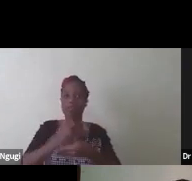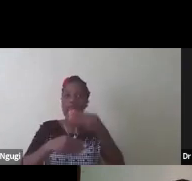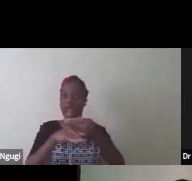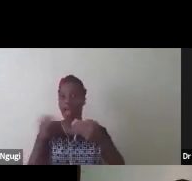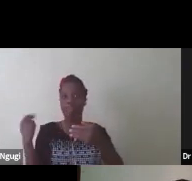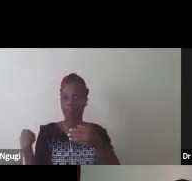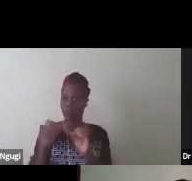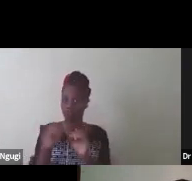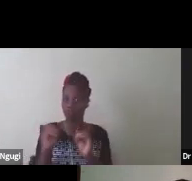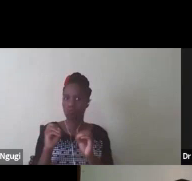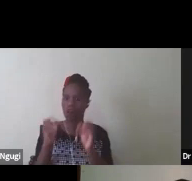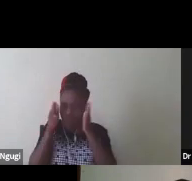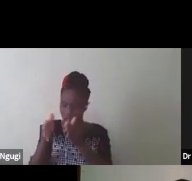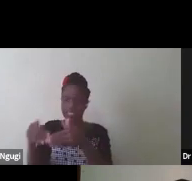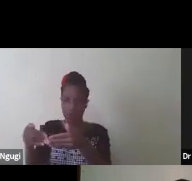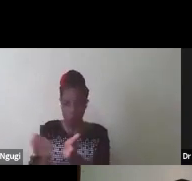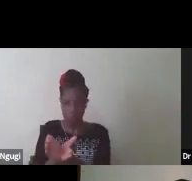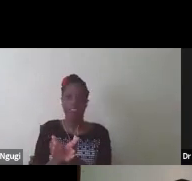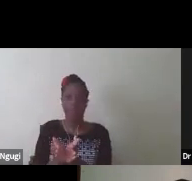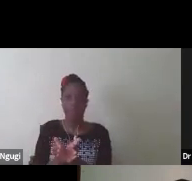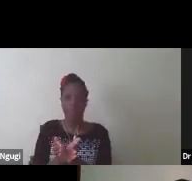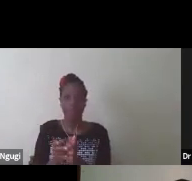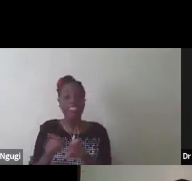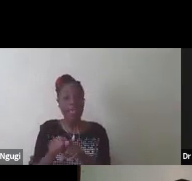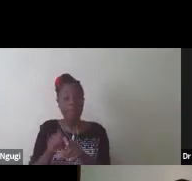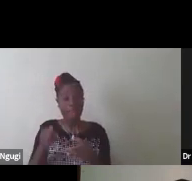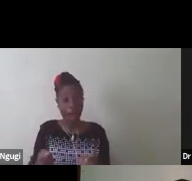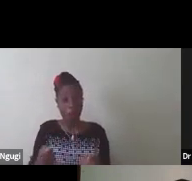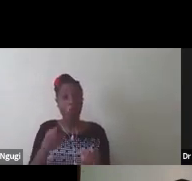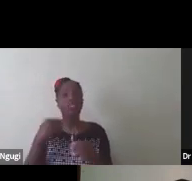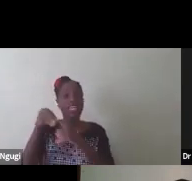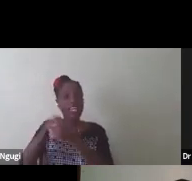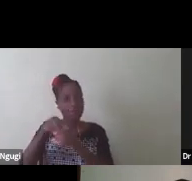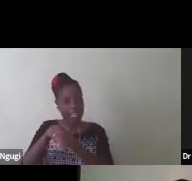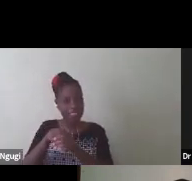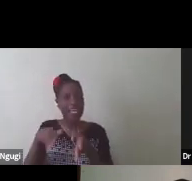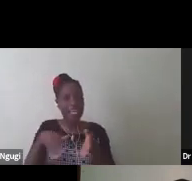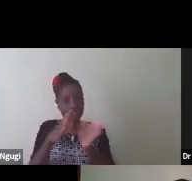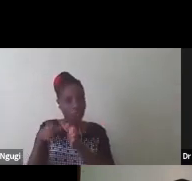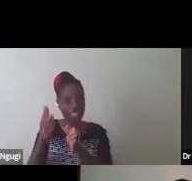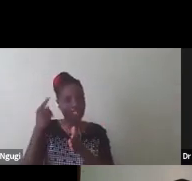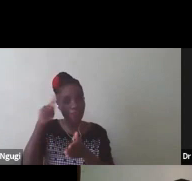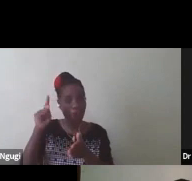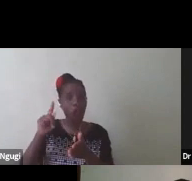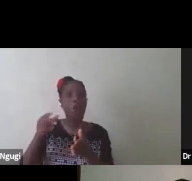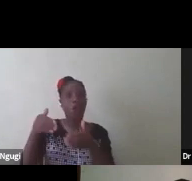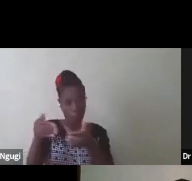then we need to accelerate putting more investment and resources towards the